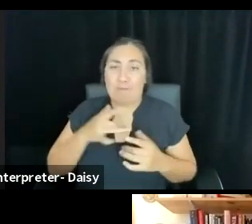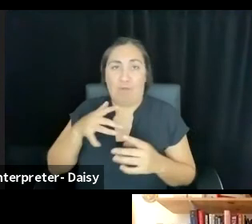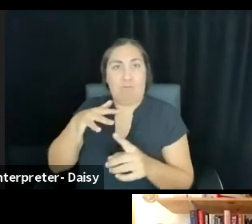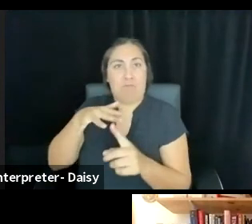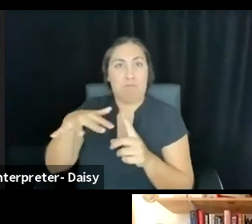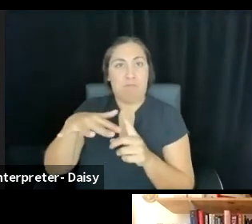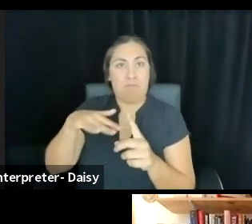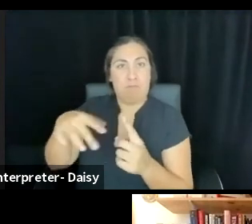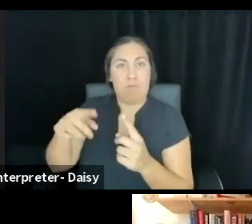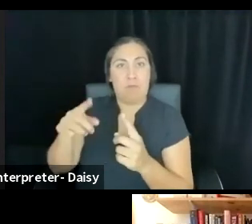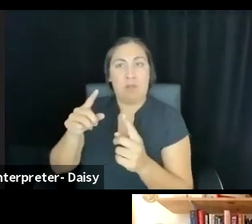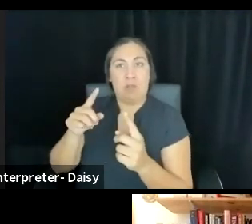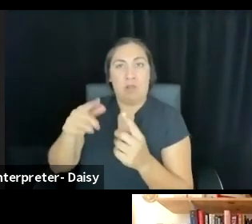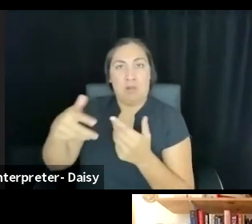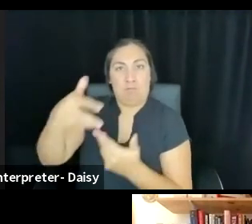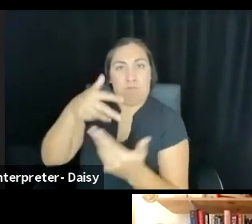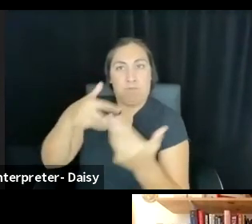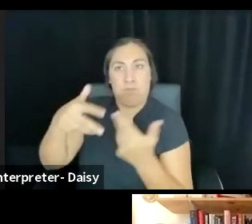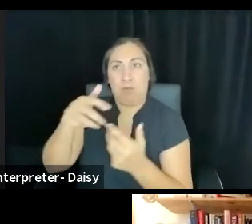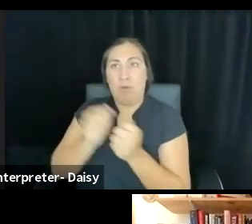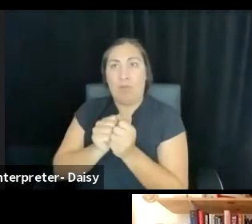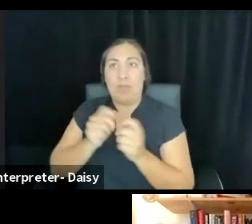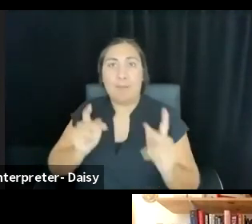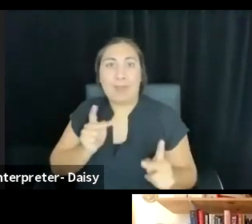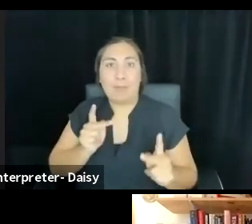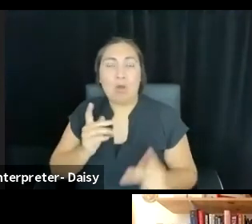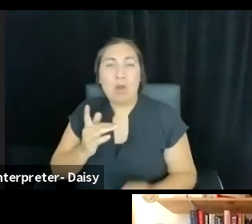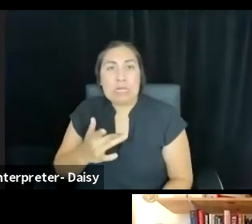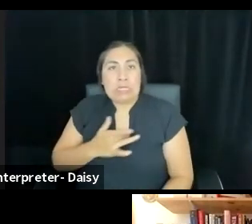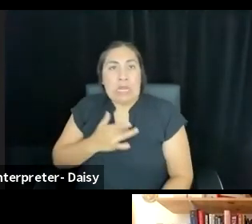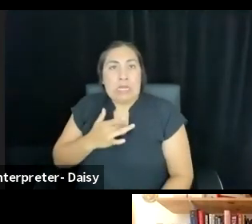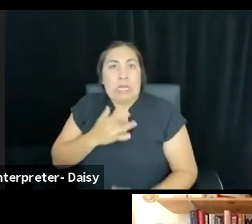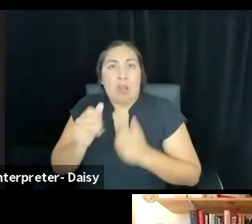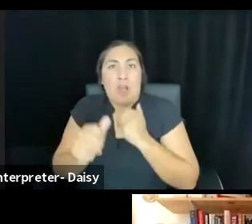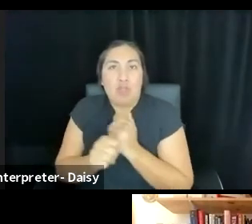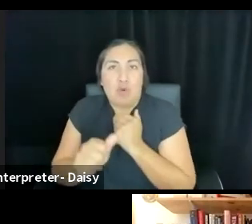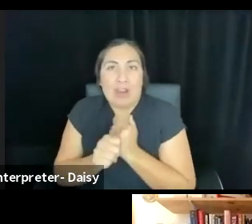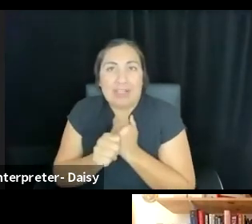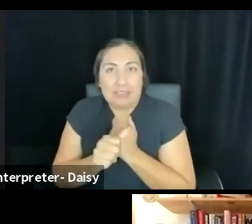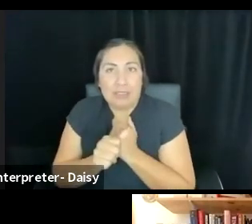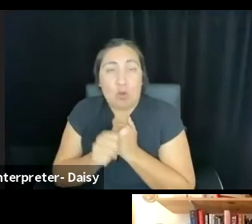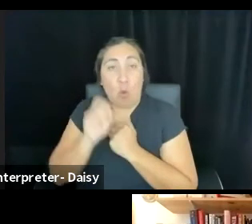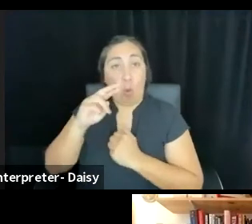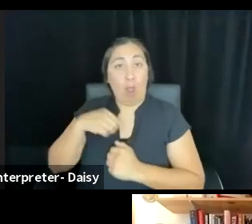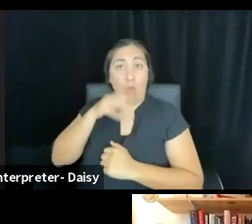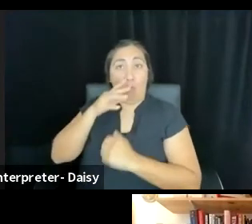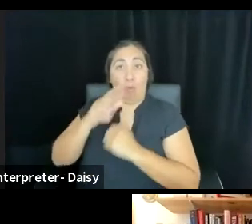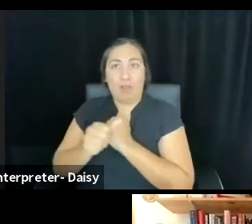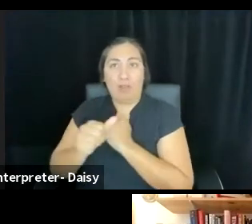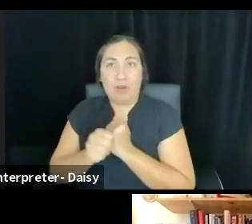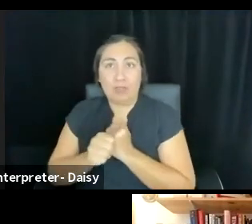harm to each other. So in this moment, that is the danger. And I suspect that there will be a trauma